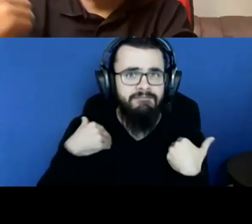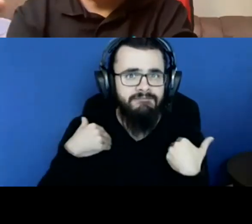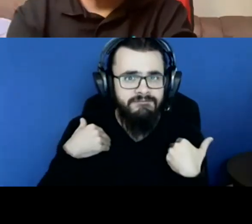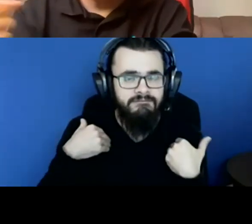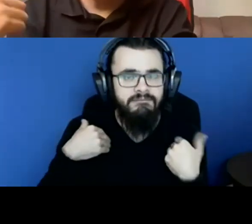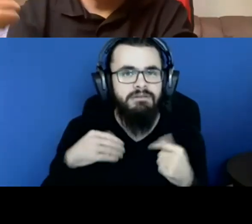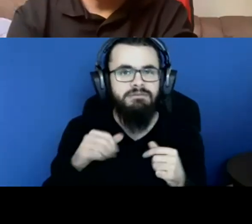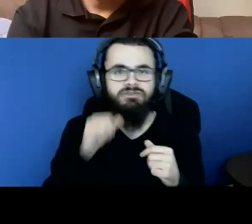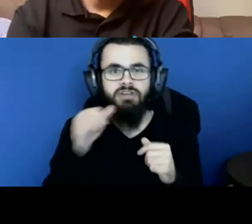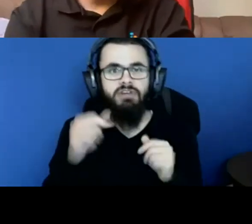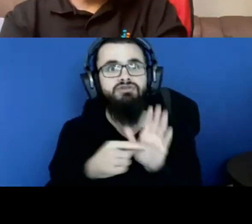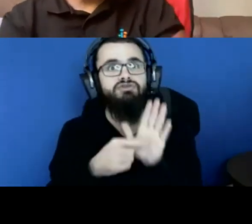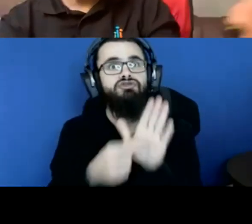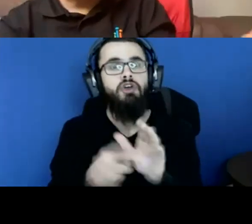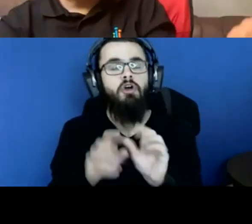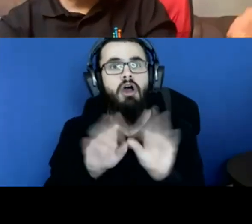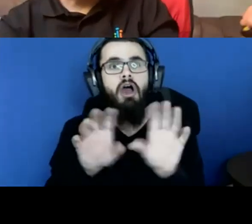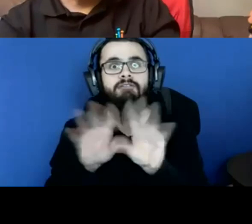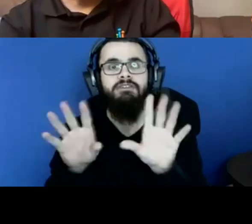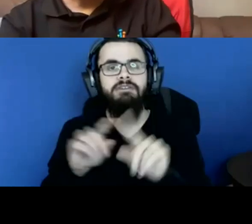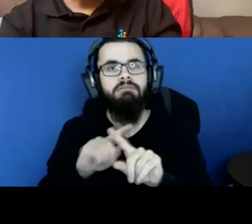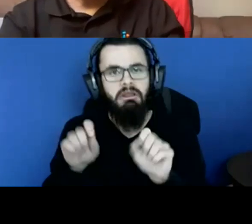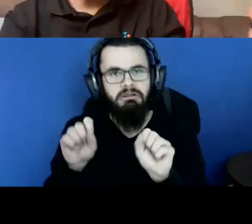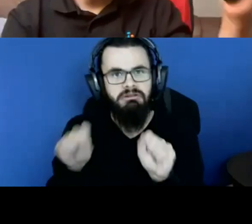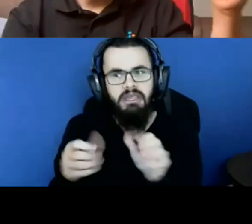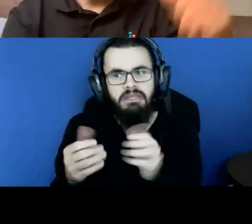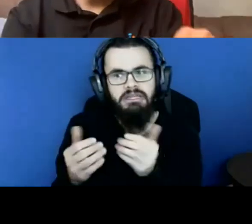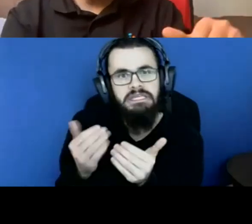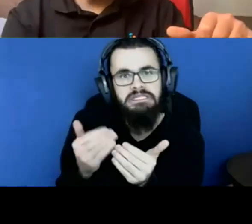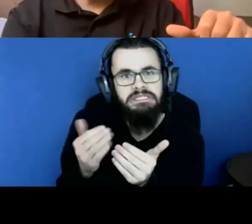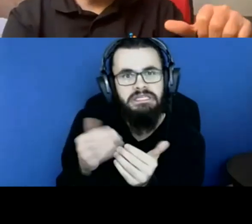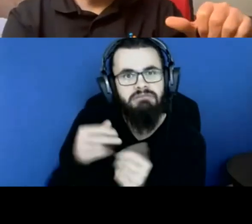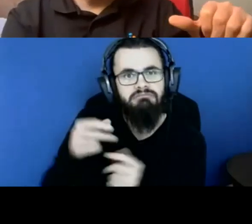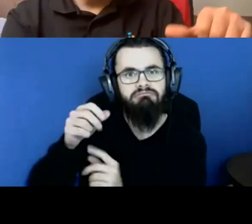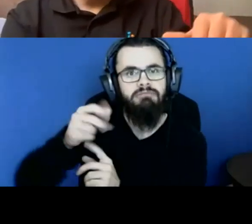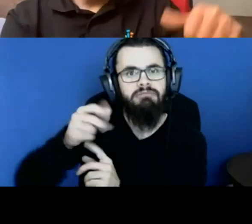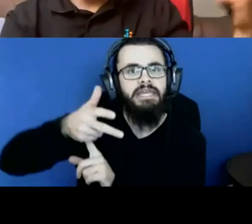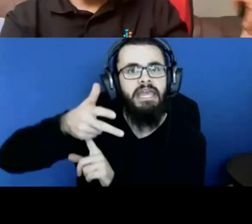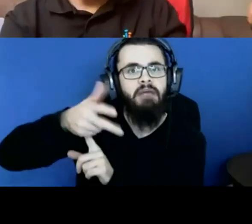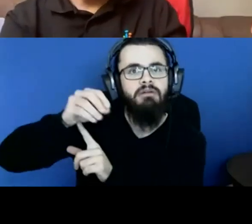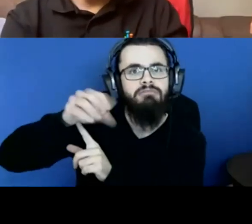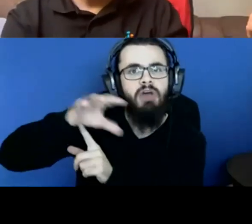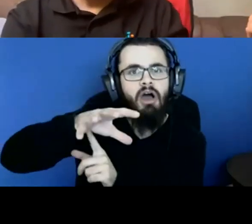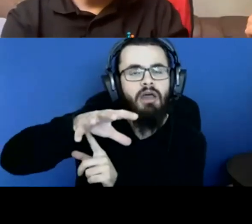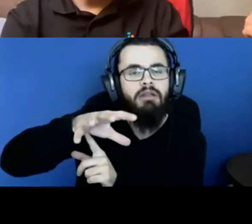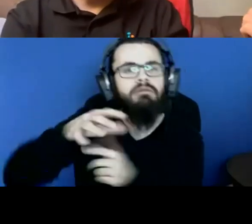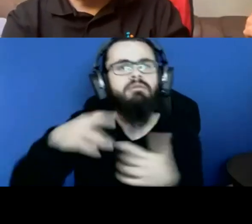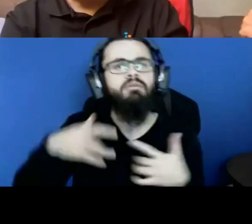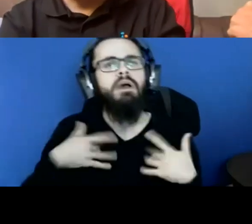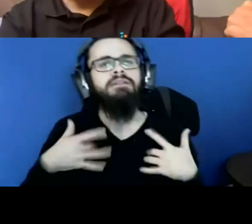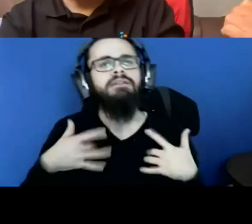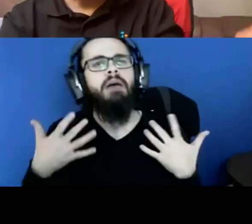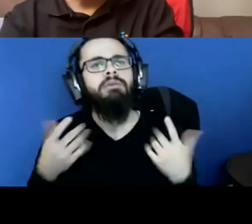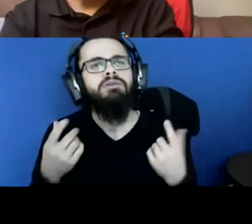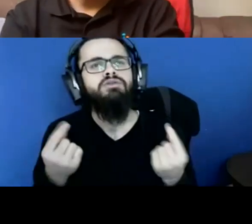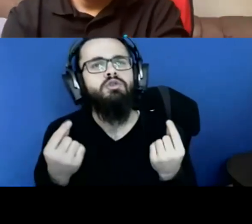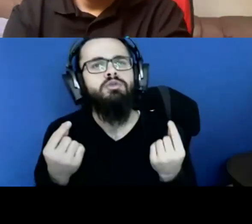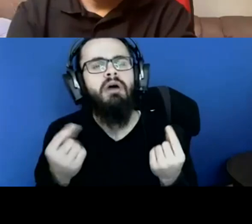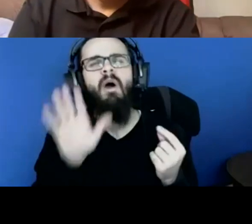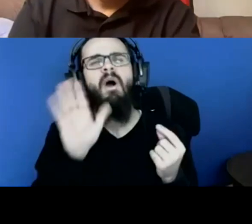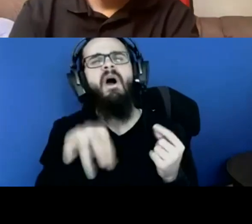detects that motion. So they can turn on the camera real quick and see what's going on and turn the camera off if it's not important.